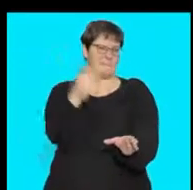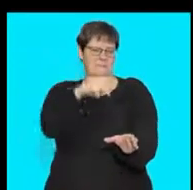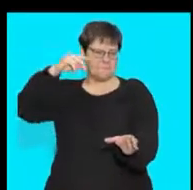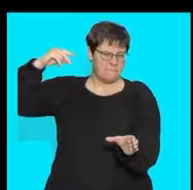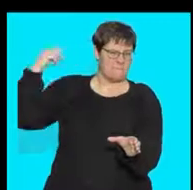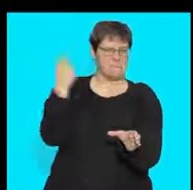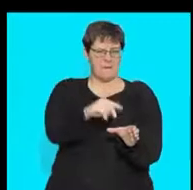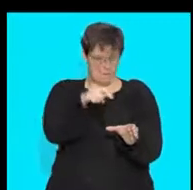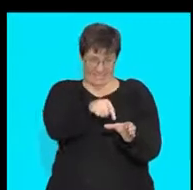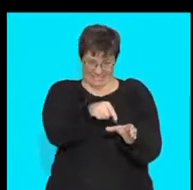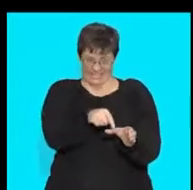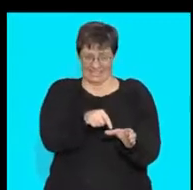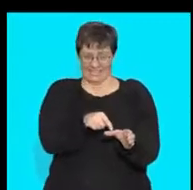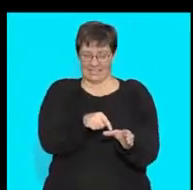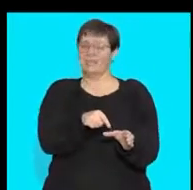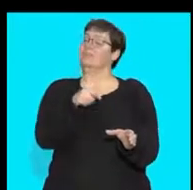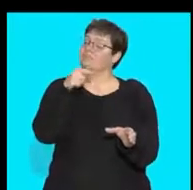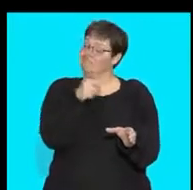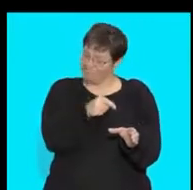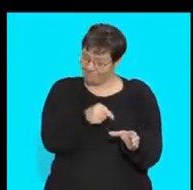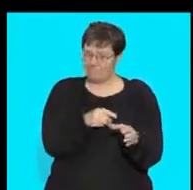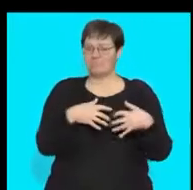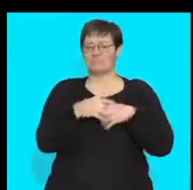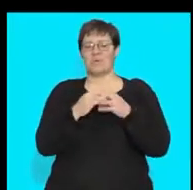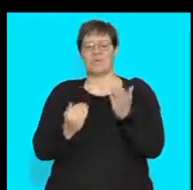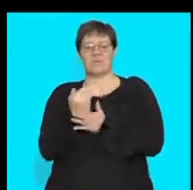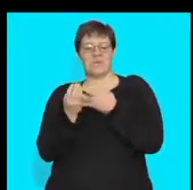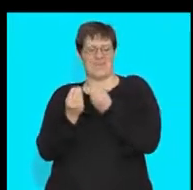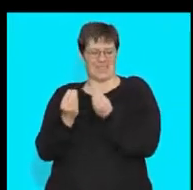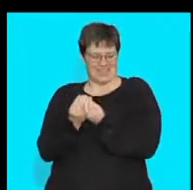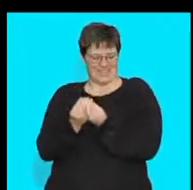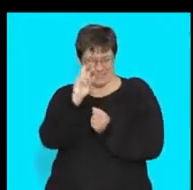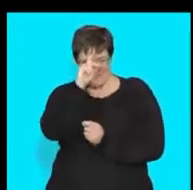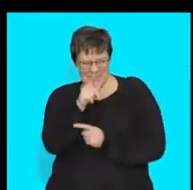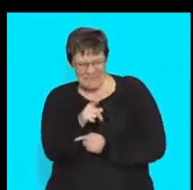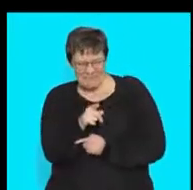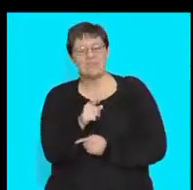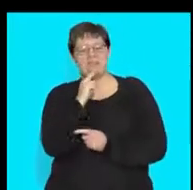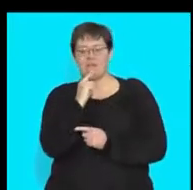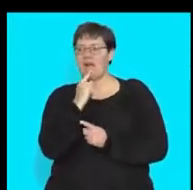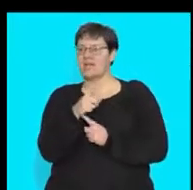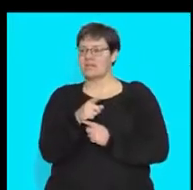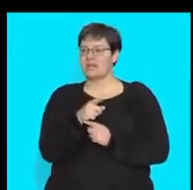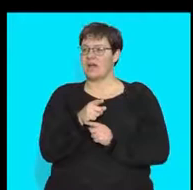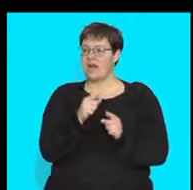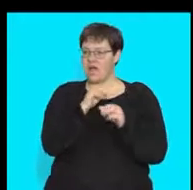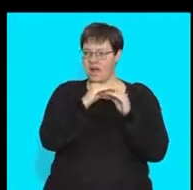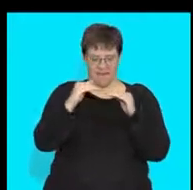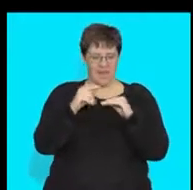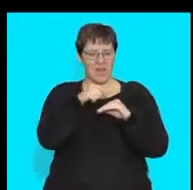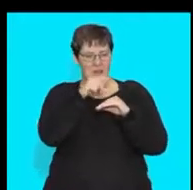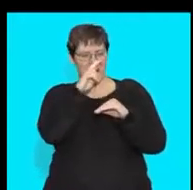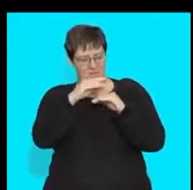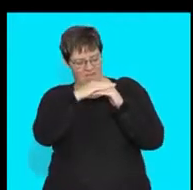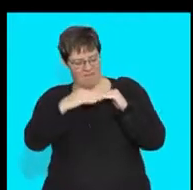hammer on the iron there, right? And they would make new objects. And you can see what the anvil looks like, and look at that. It